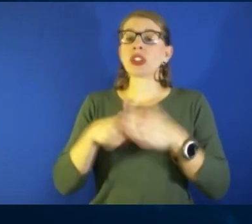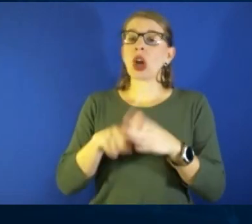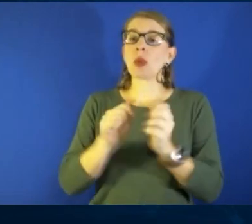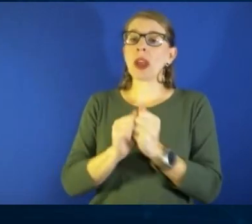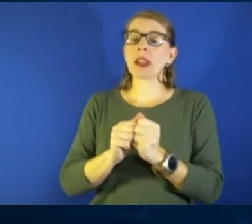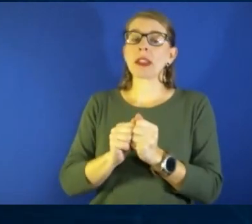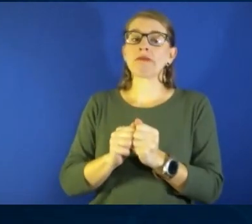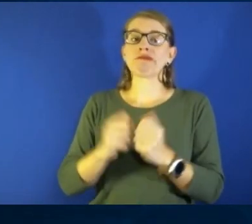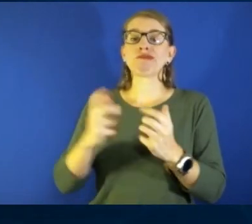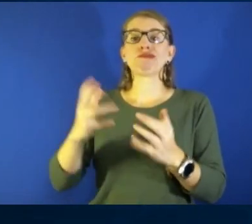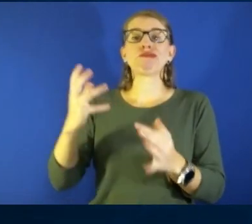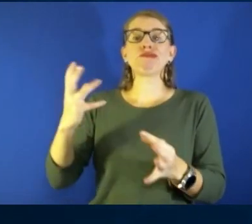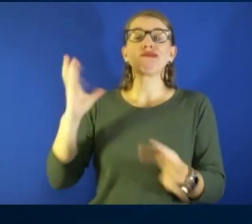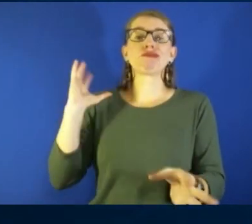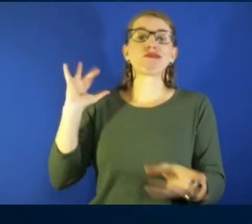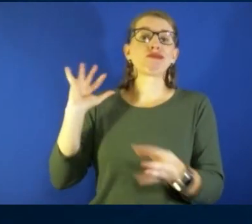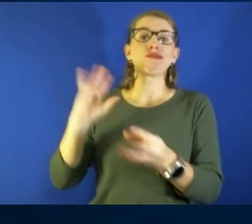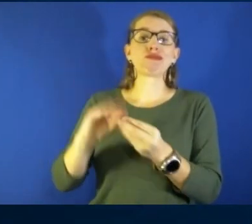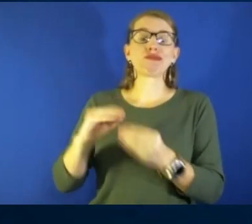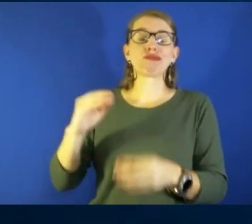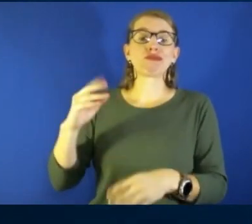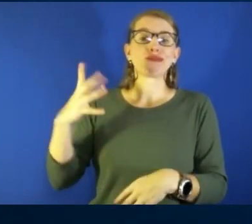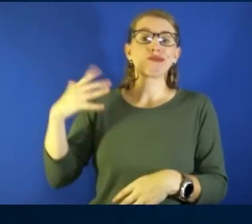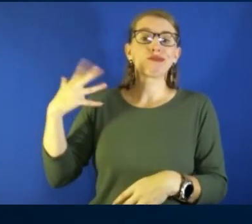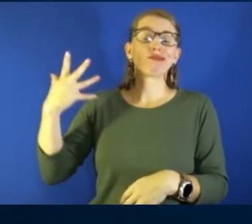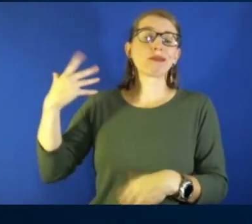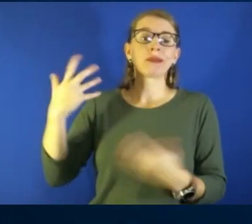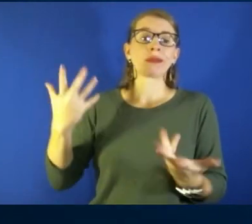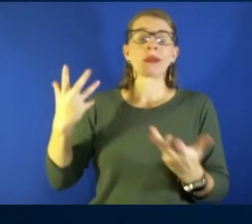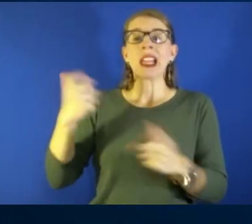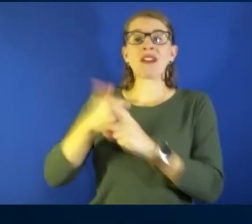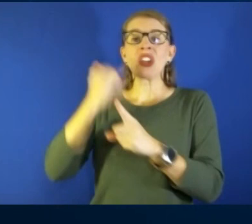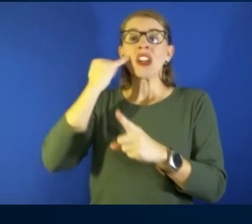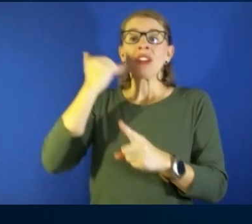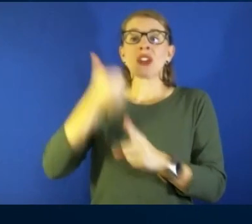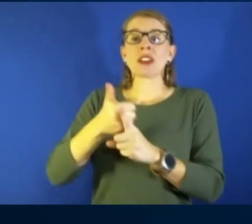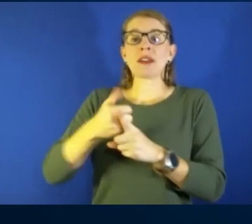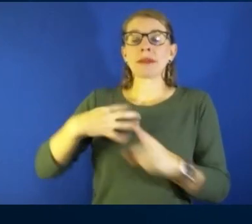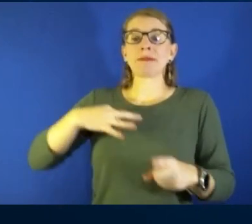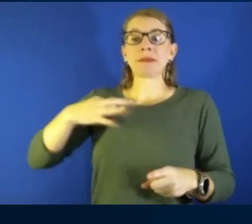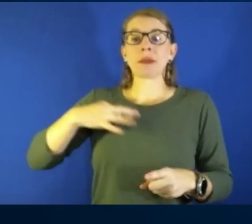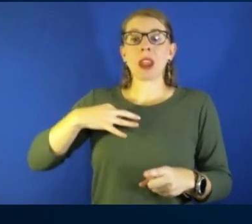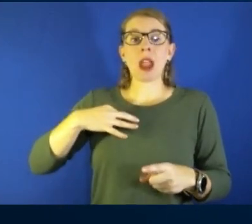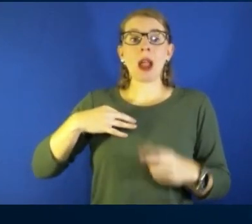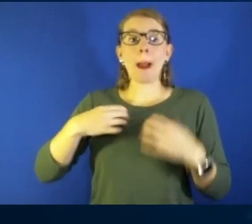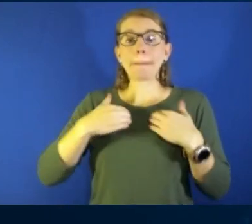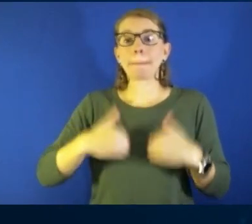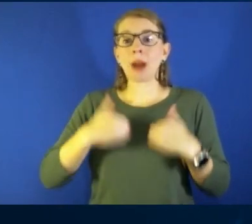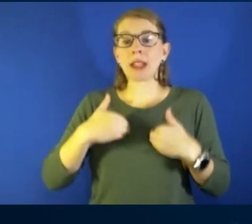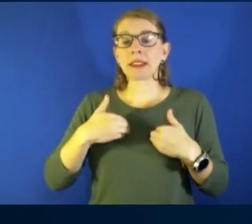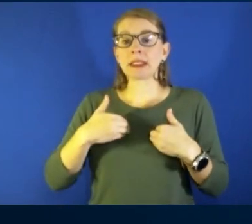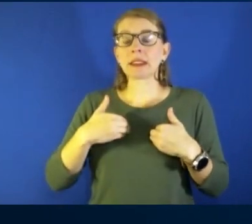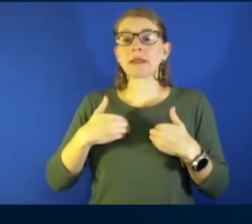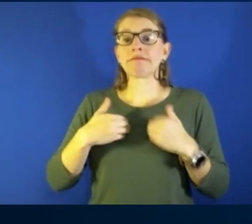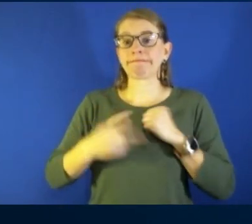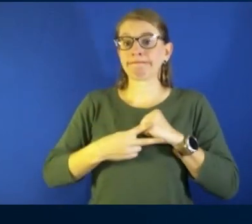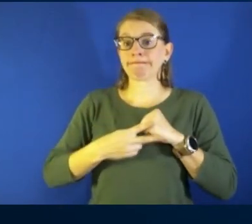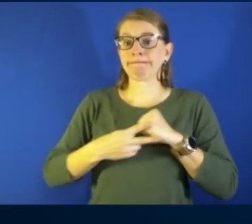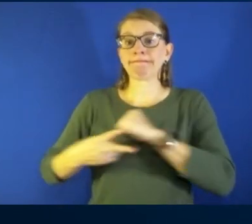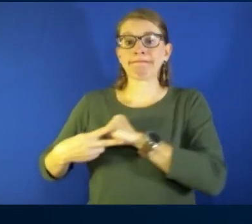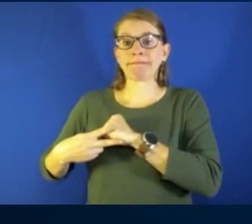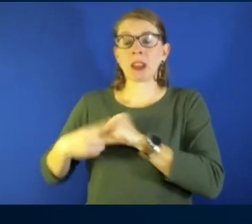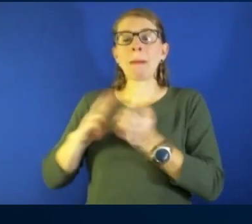historically, you can, if you're a candidate for breast conservation, which is a lumpectomy, taking out the cancerous lump,